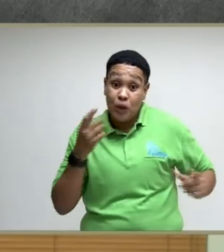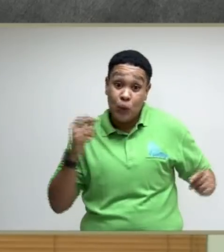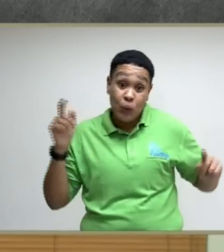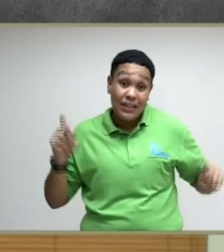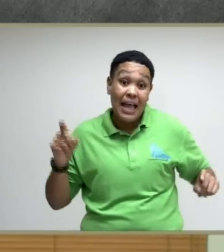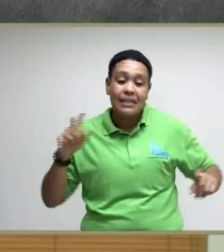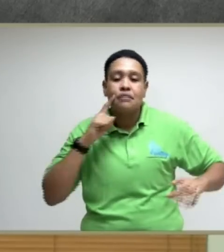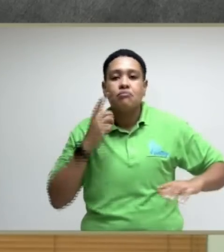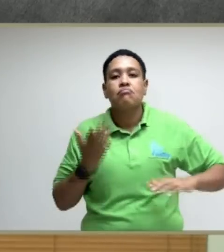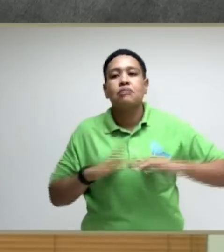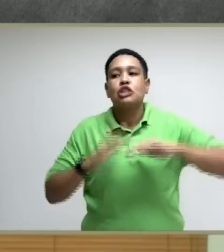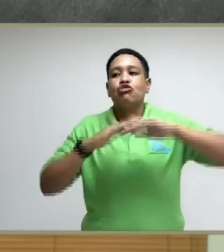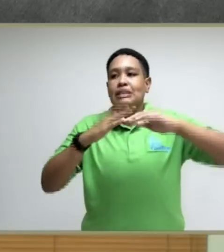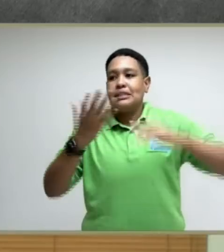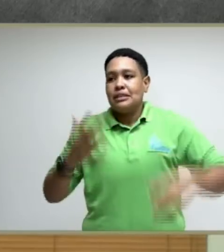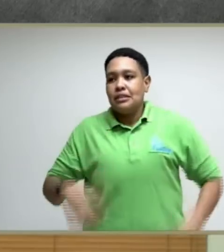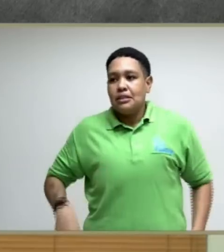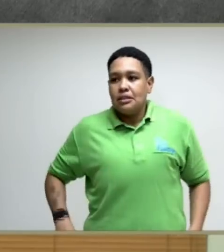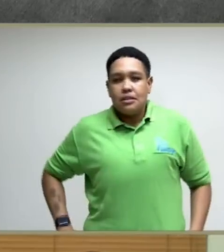has increased.